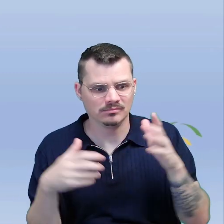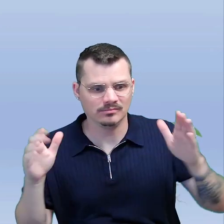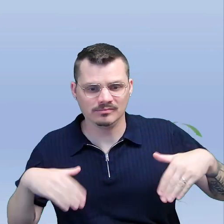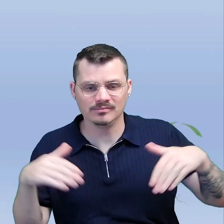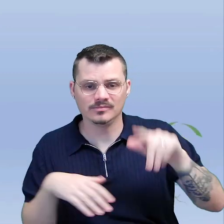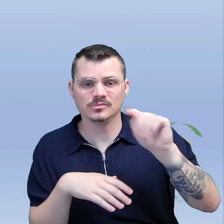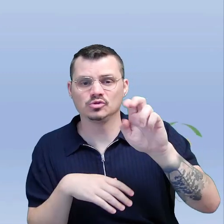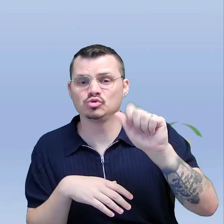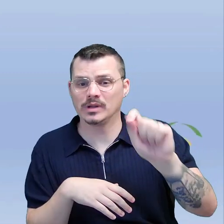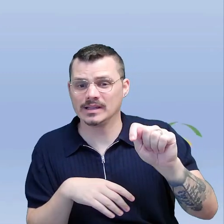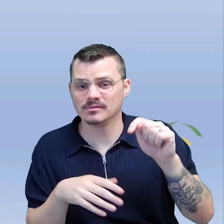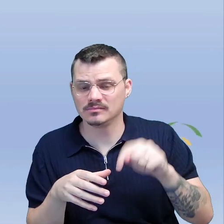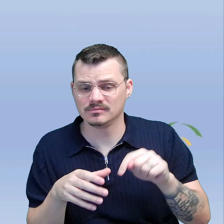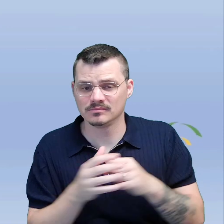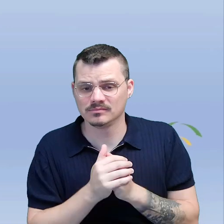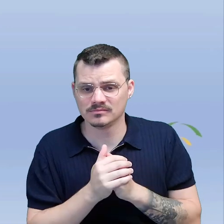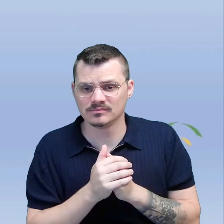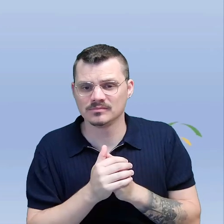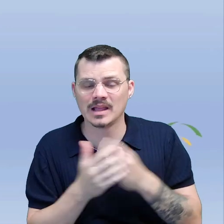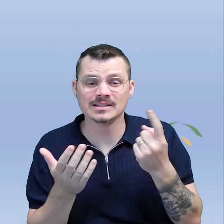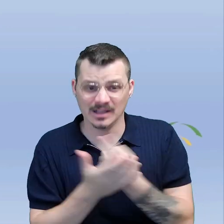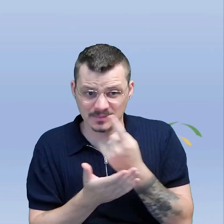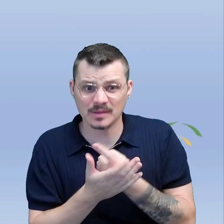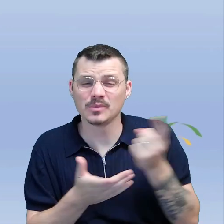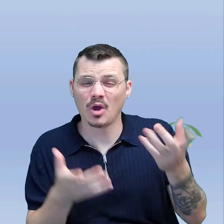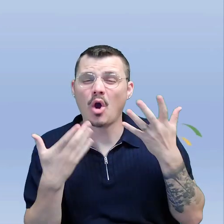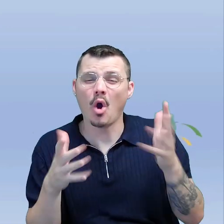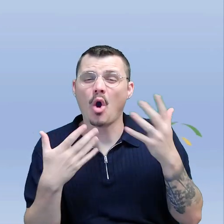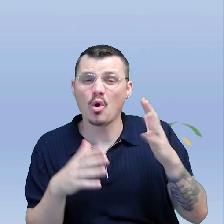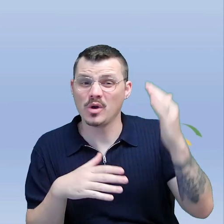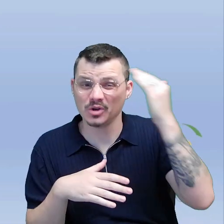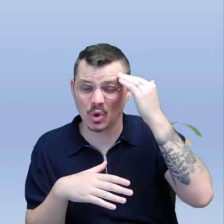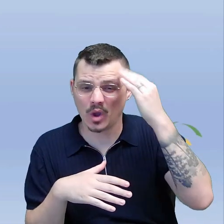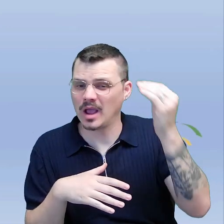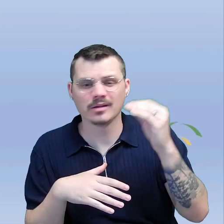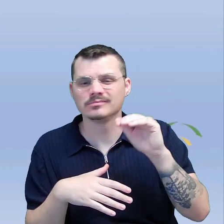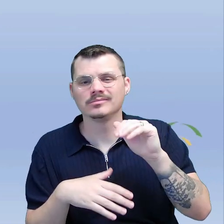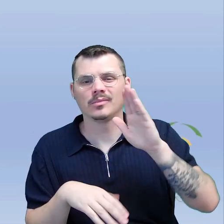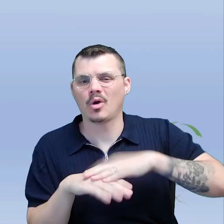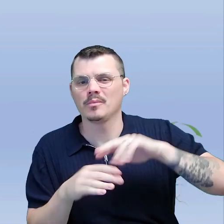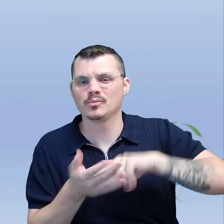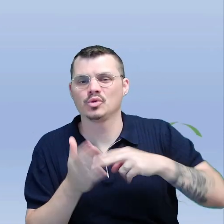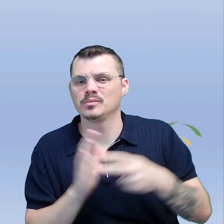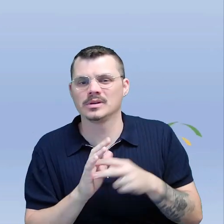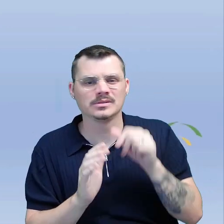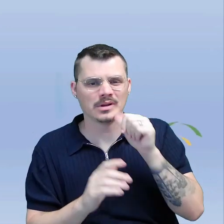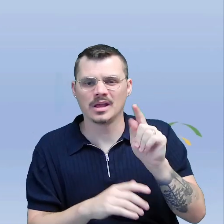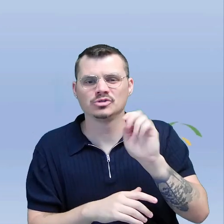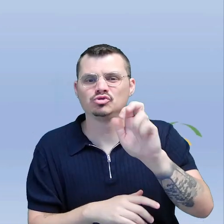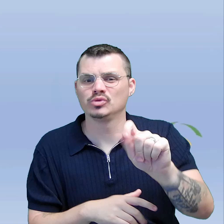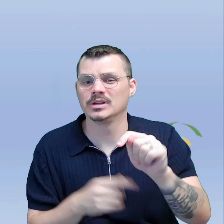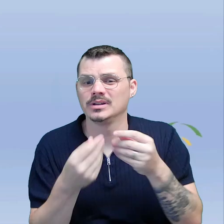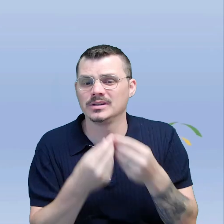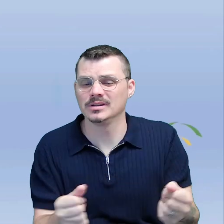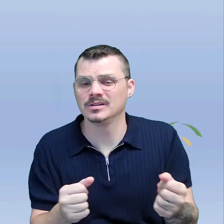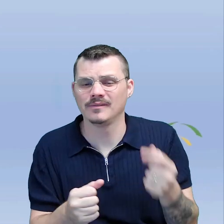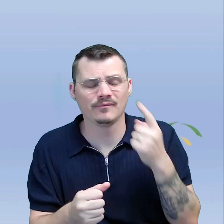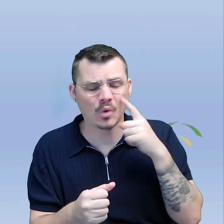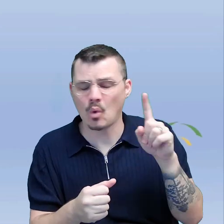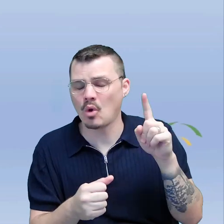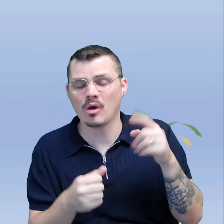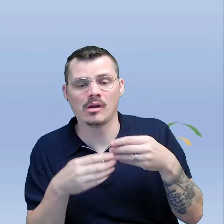treated. Sometimes they were known and not treated on purpose for all kinds of